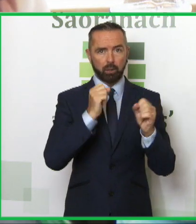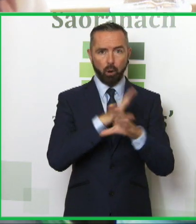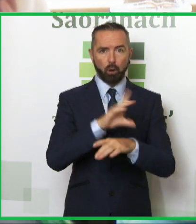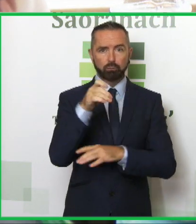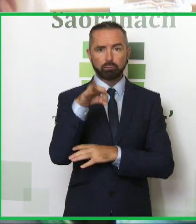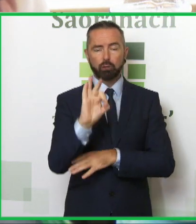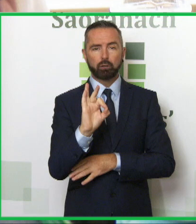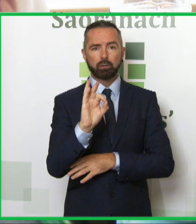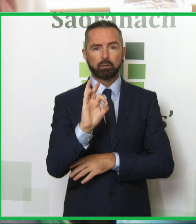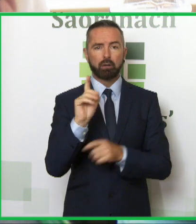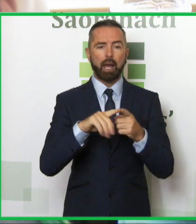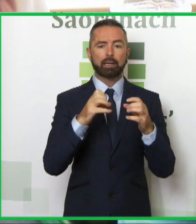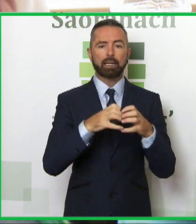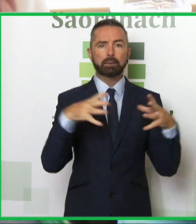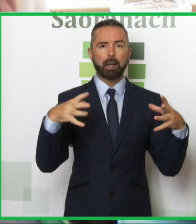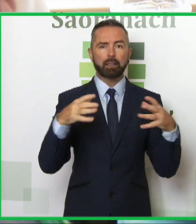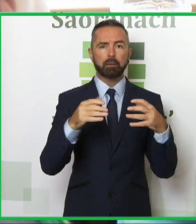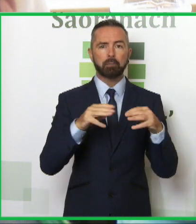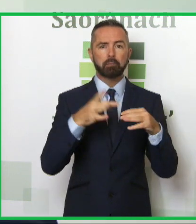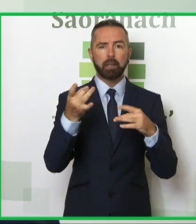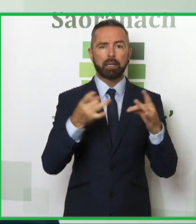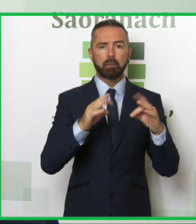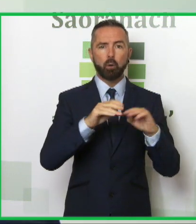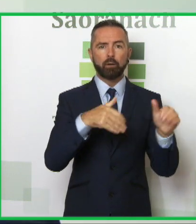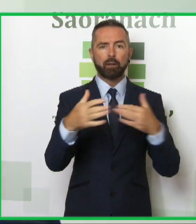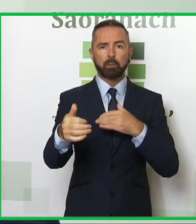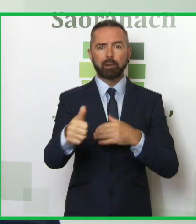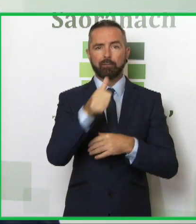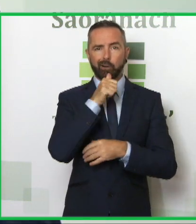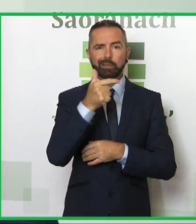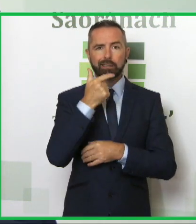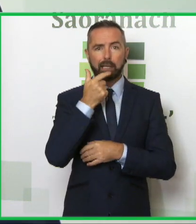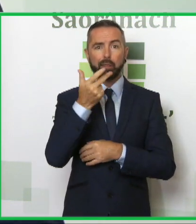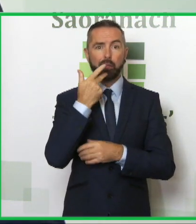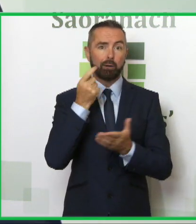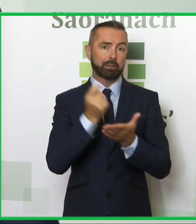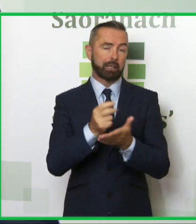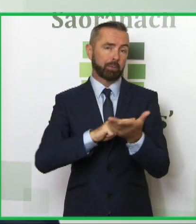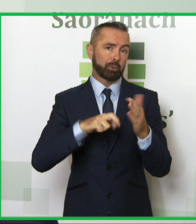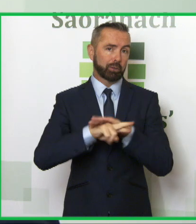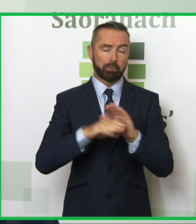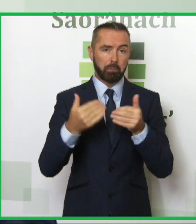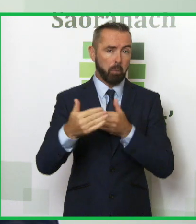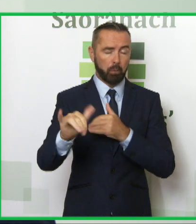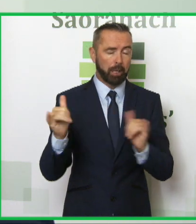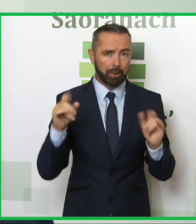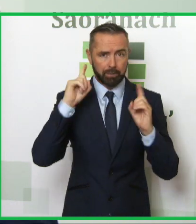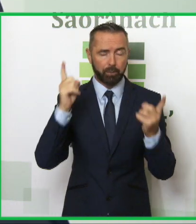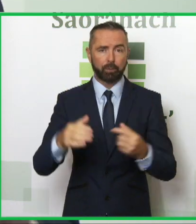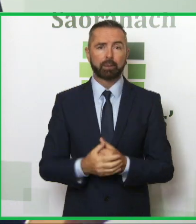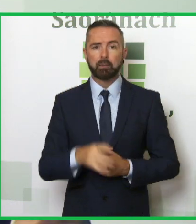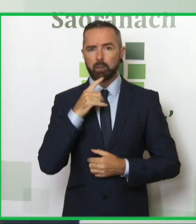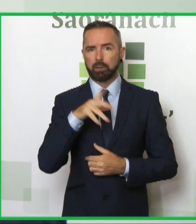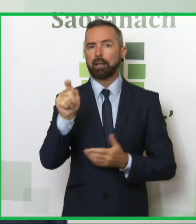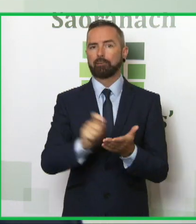expanded to be available for more than simply first-time users. So those are options within the current legal framework that you can vote on